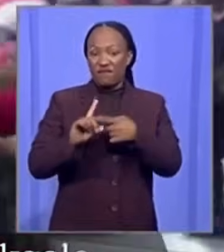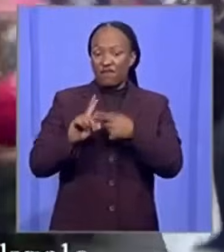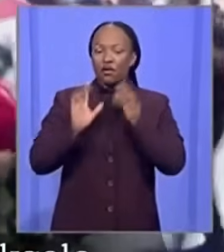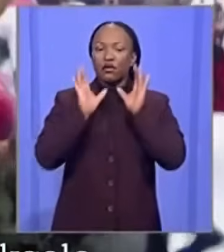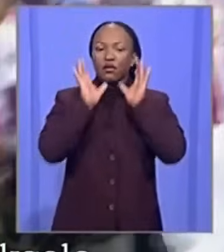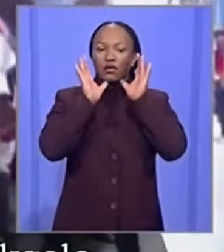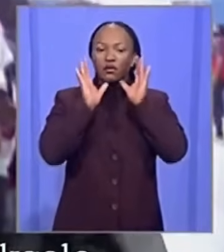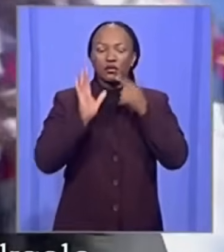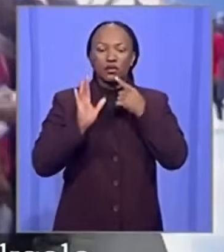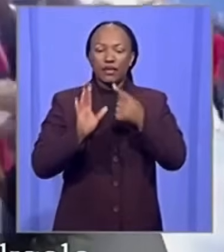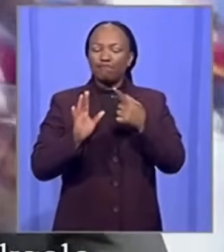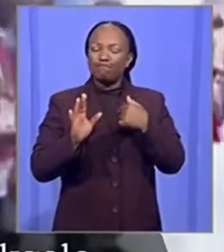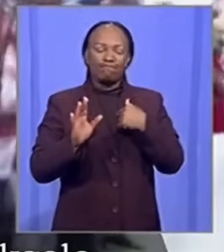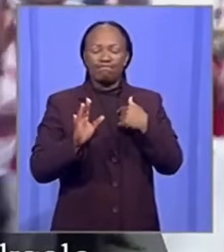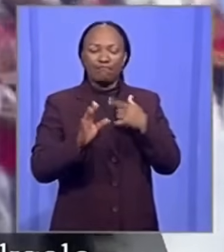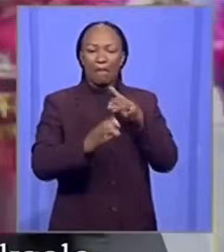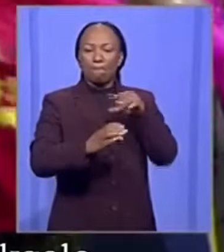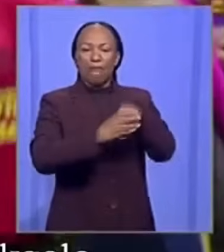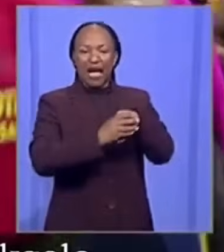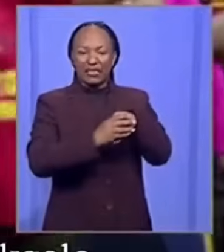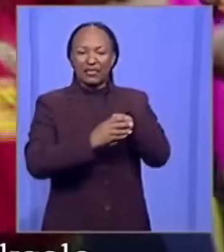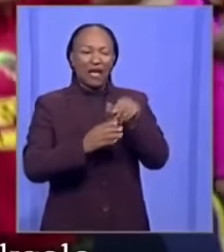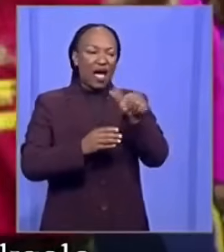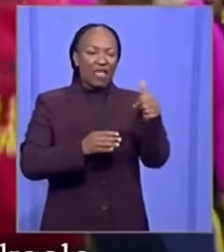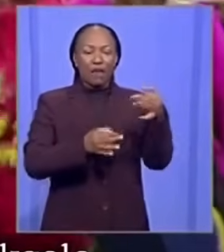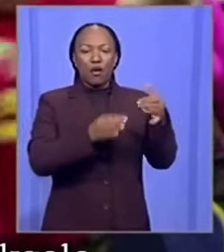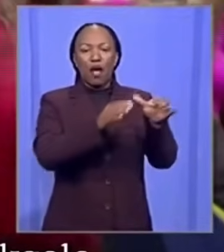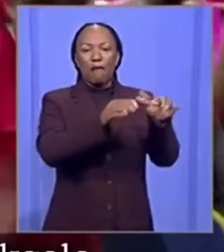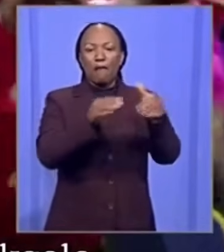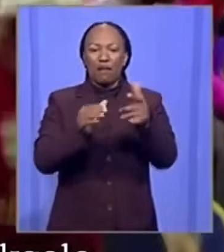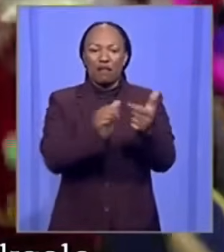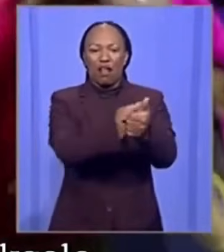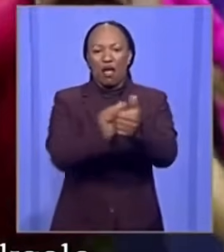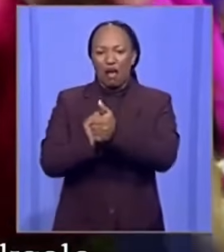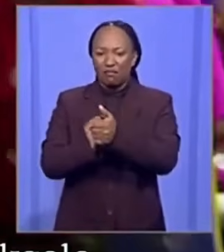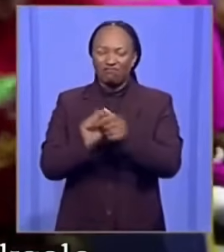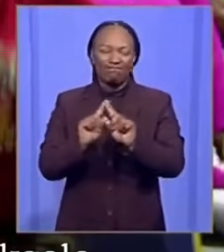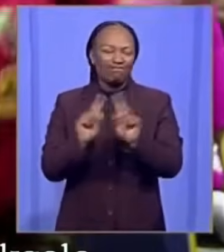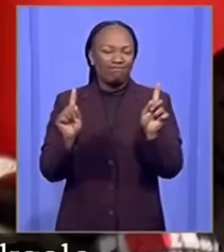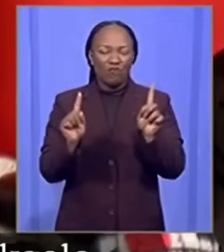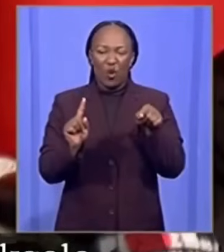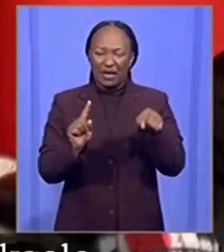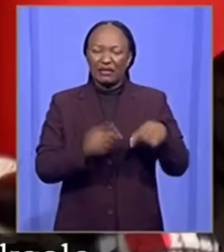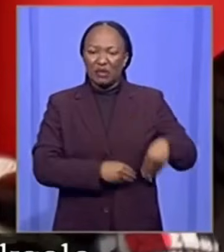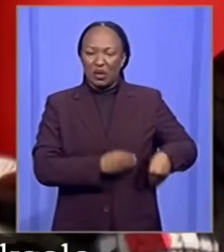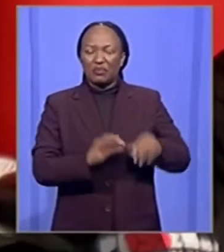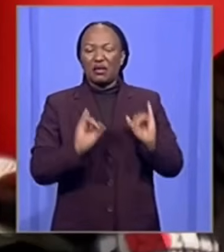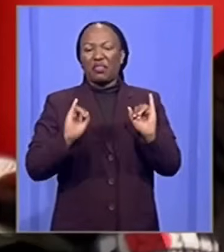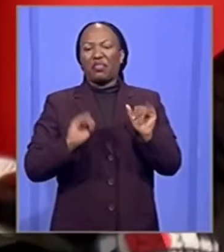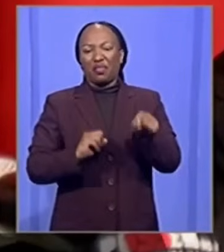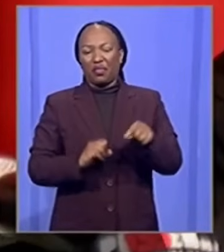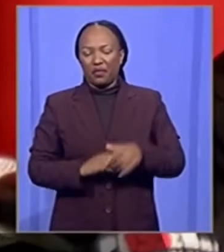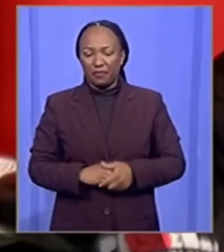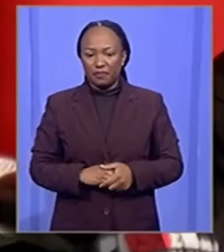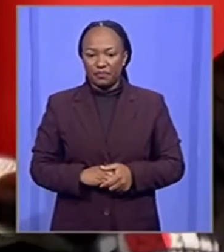keke ba karolo ya mmuso wa kopanelo le mekga ena le nalane ya puso ya bohanyapetsi. We are,